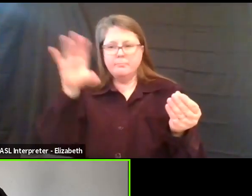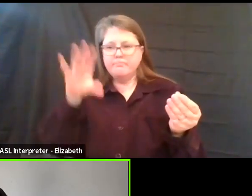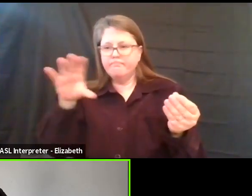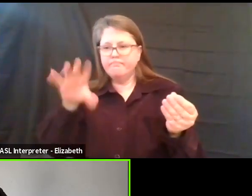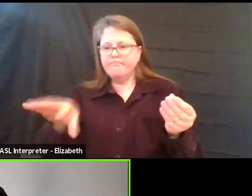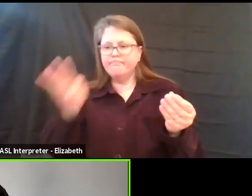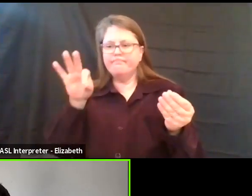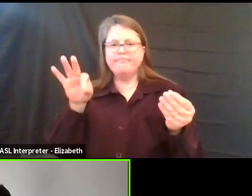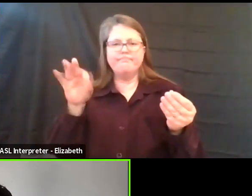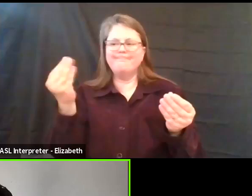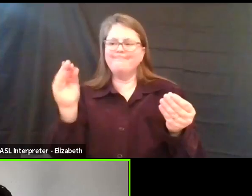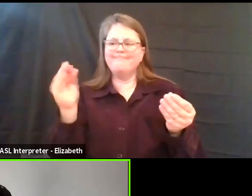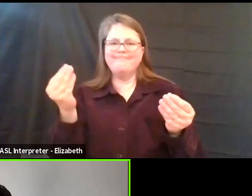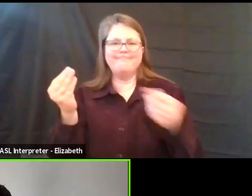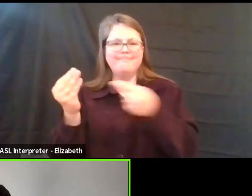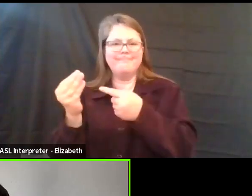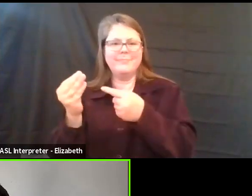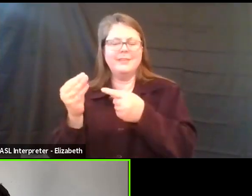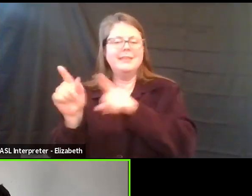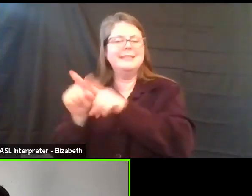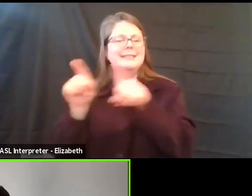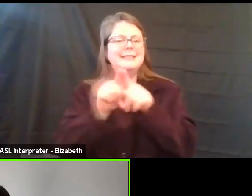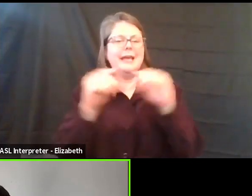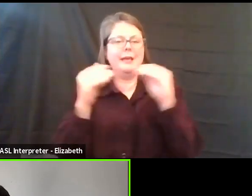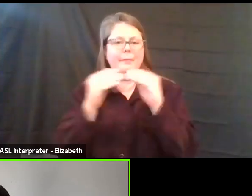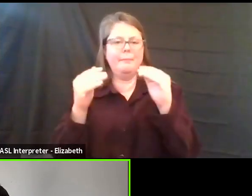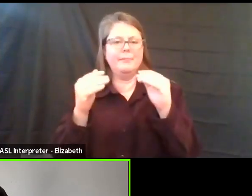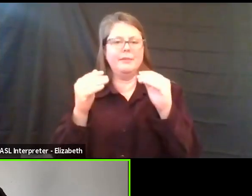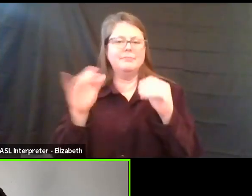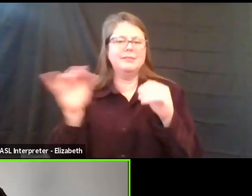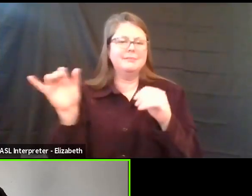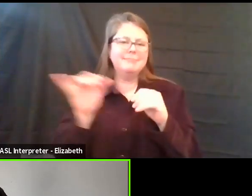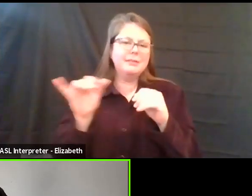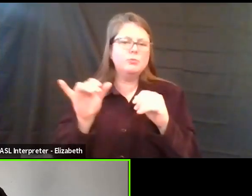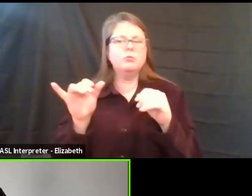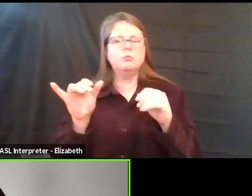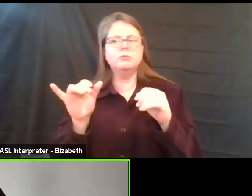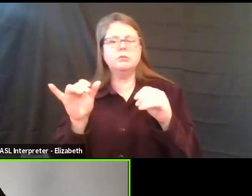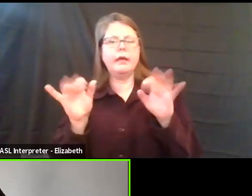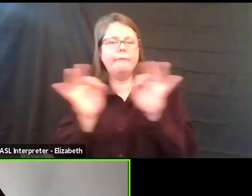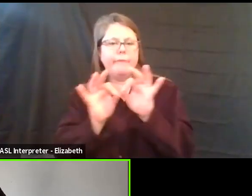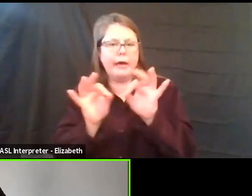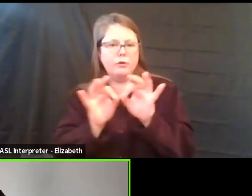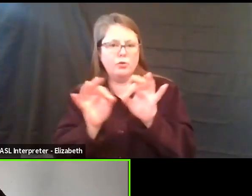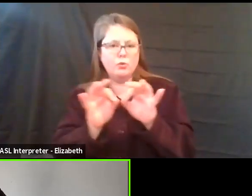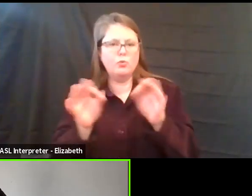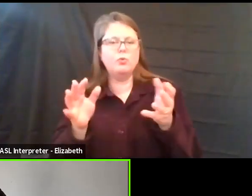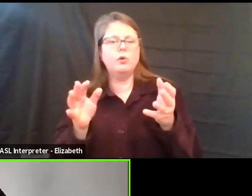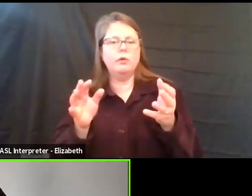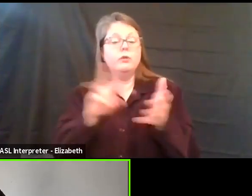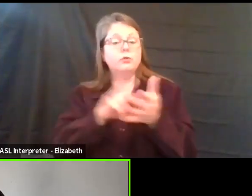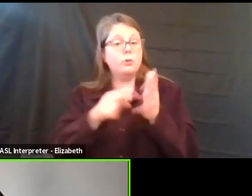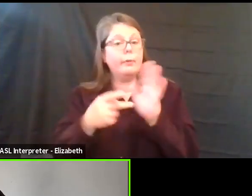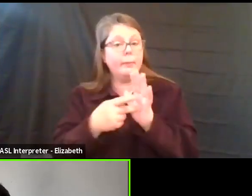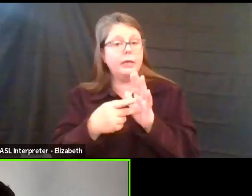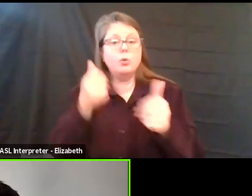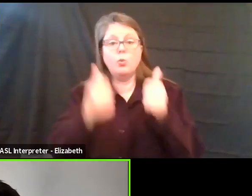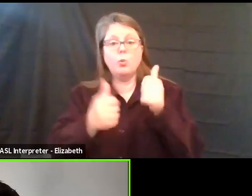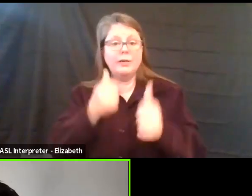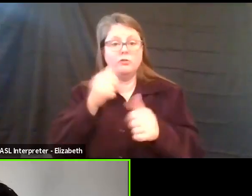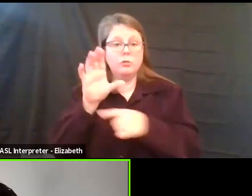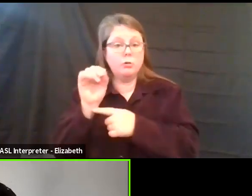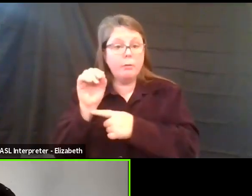attention to things like brands, quality, age. You can replace and